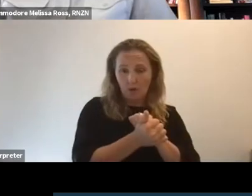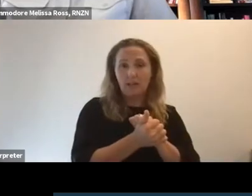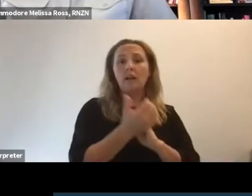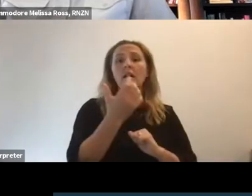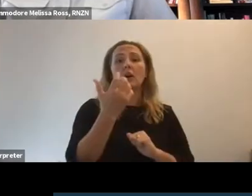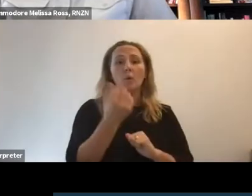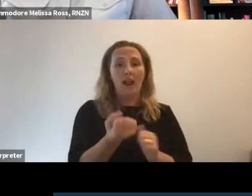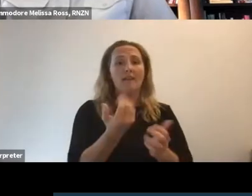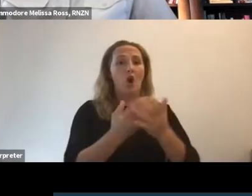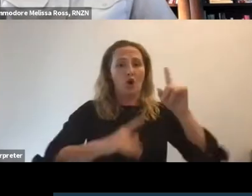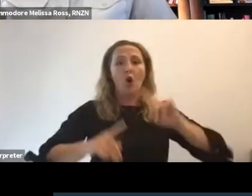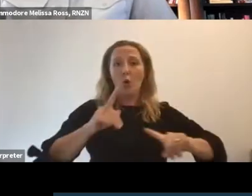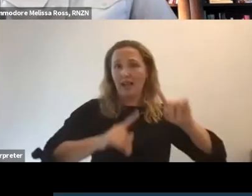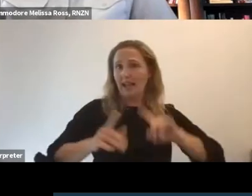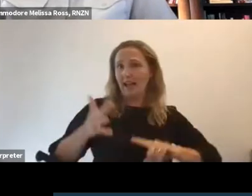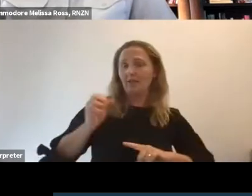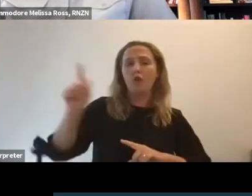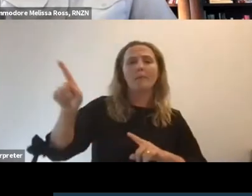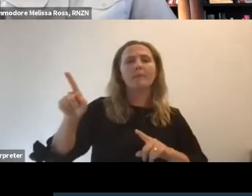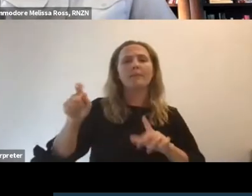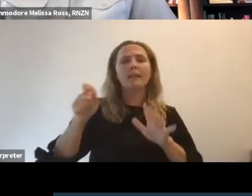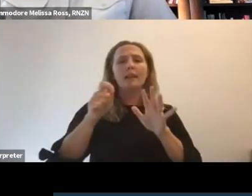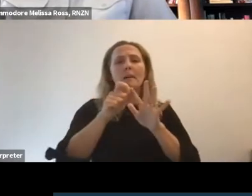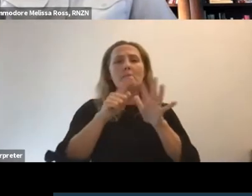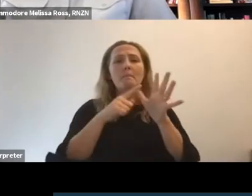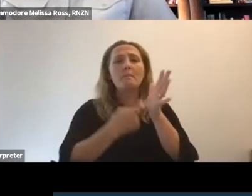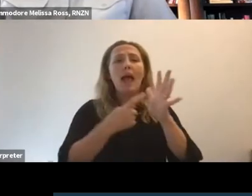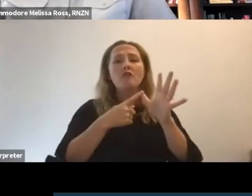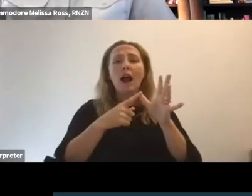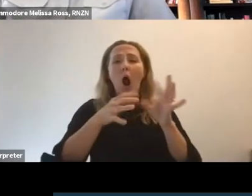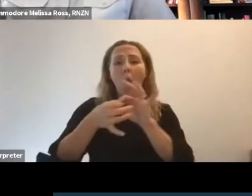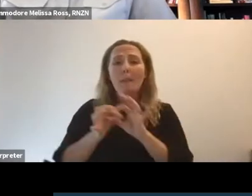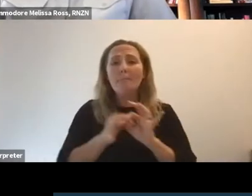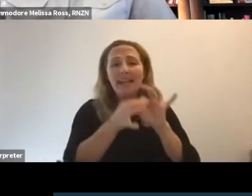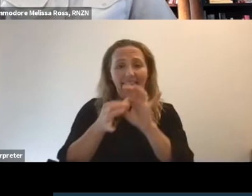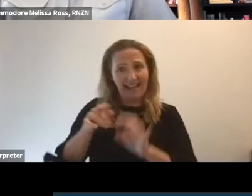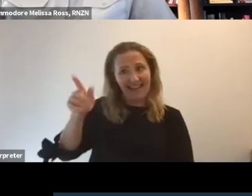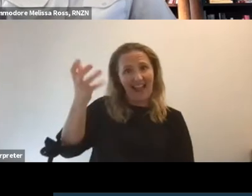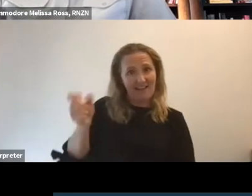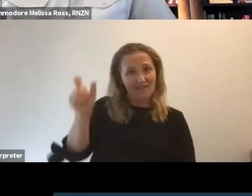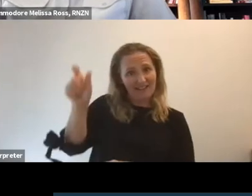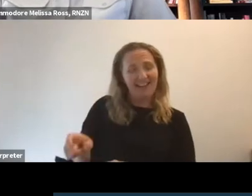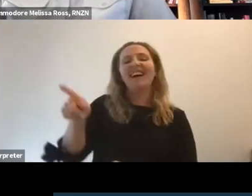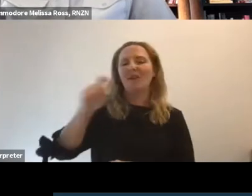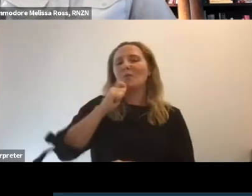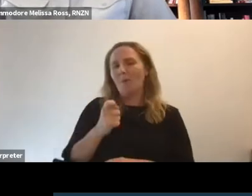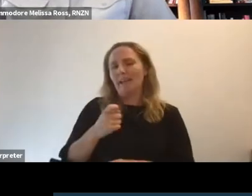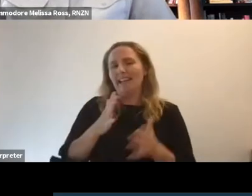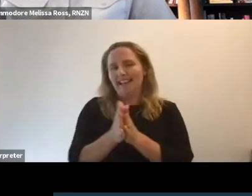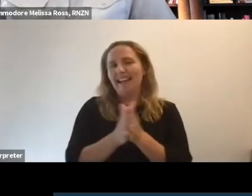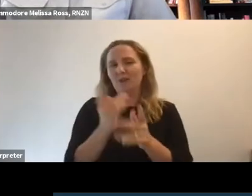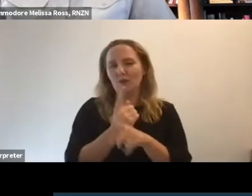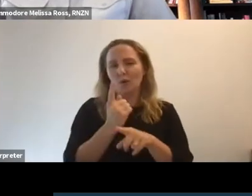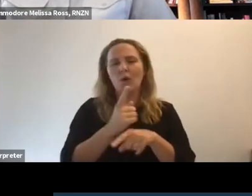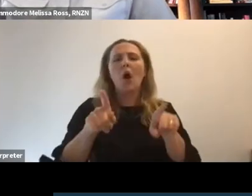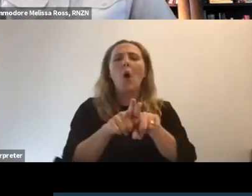a Paralympian, I'm sure dying to pick up some of those threads. And of course, the question around quotas, which keeps